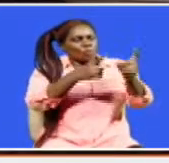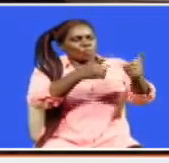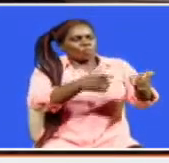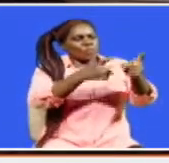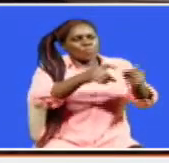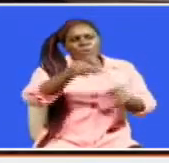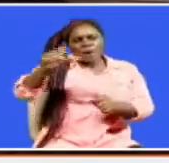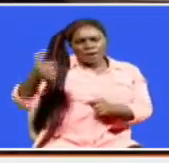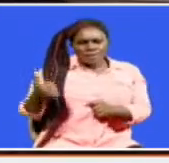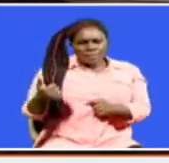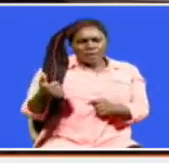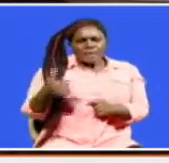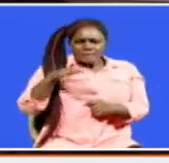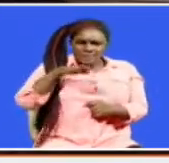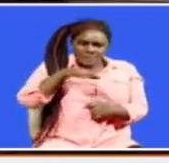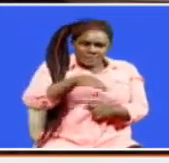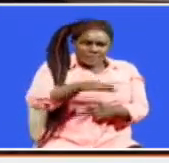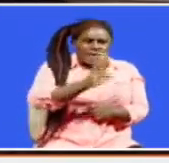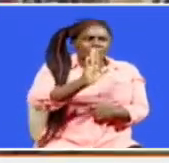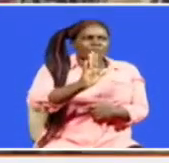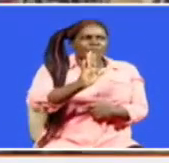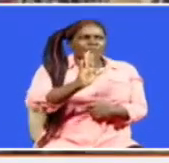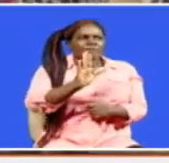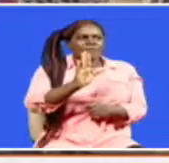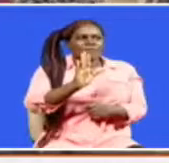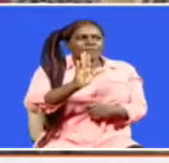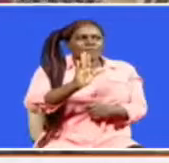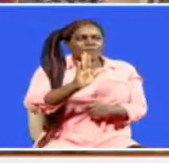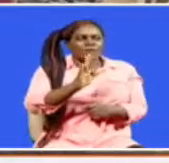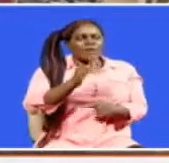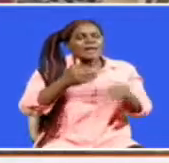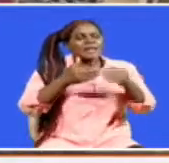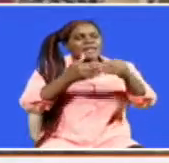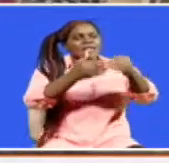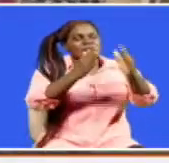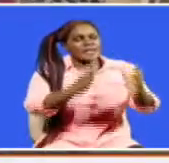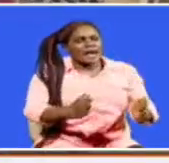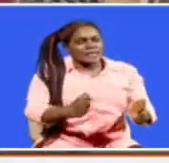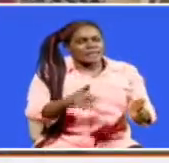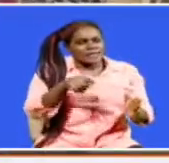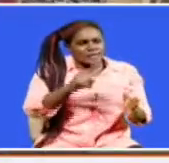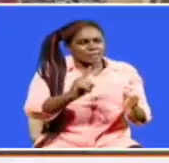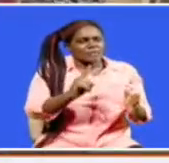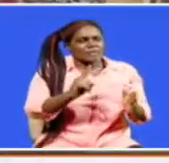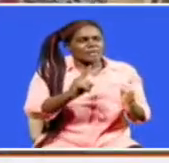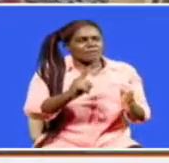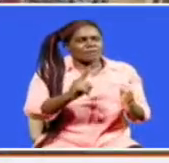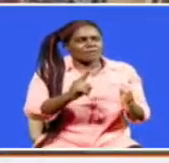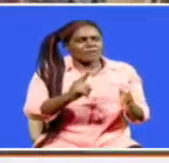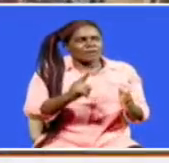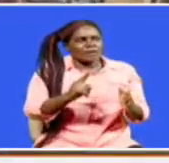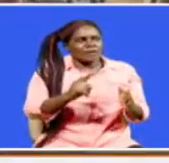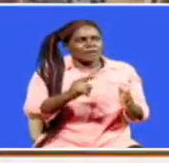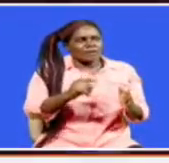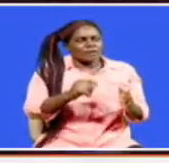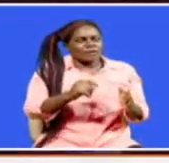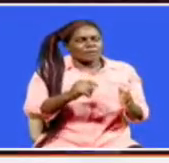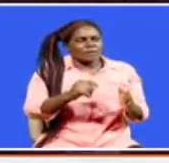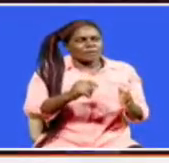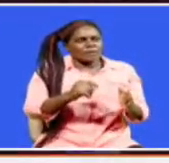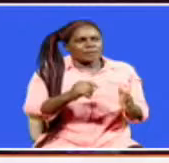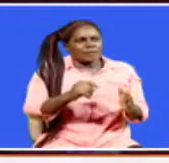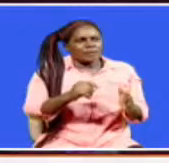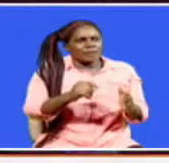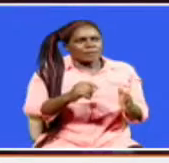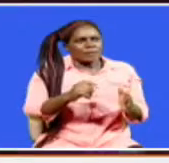others. They are purportedly in the mantle, and they should make the lives of the people of Kenya better. And Honorable